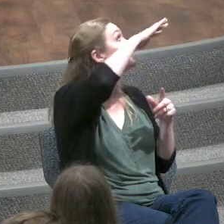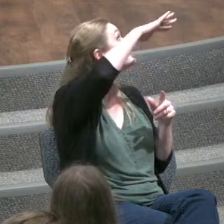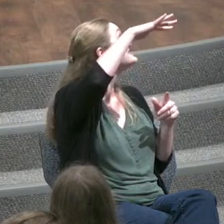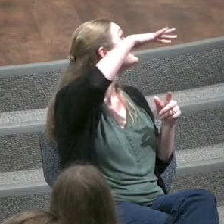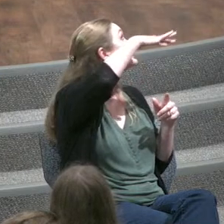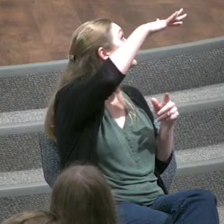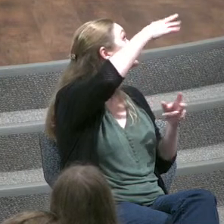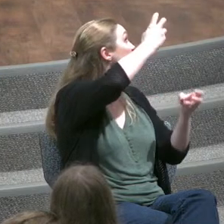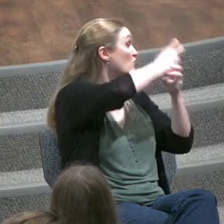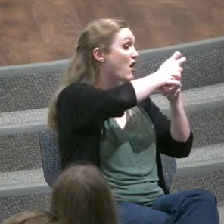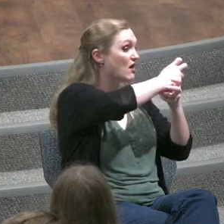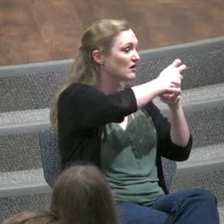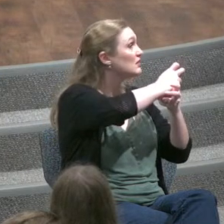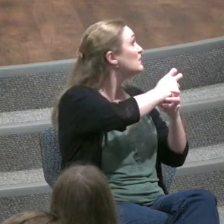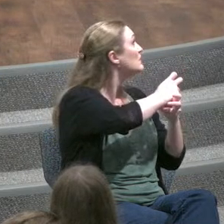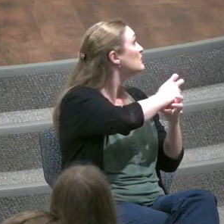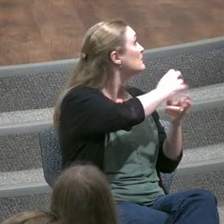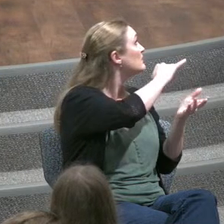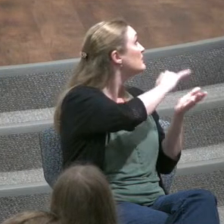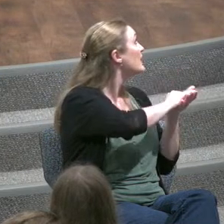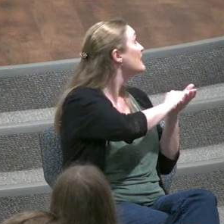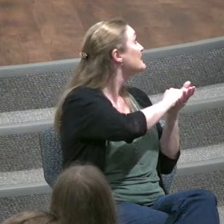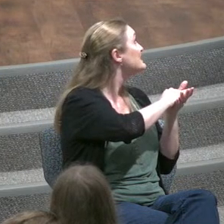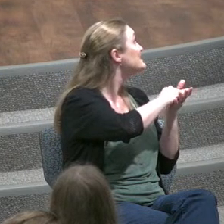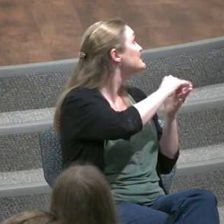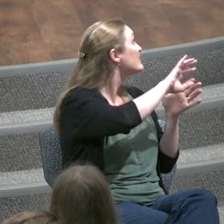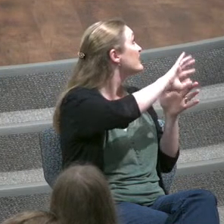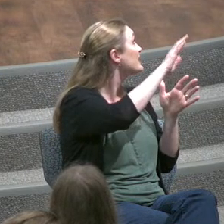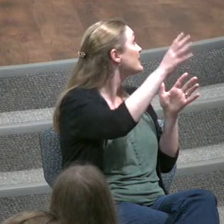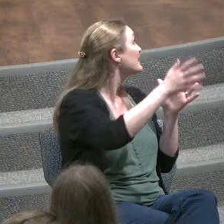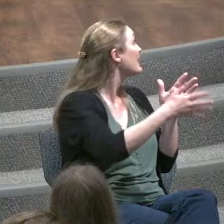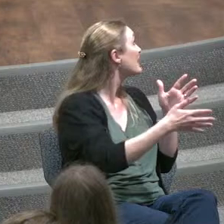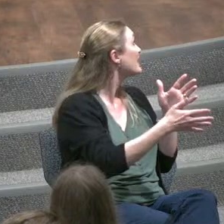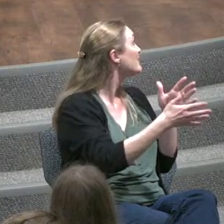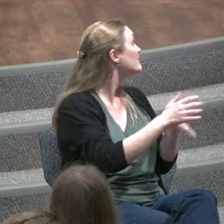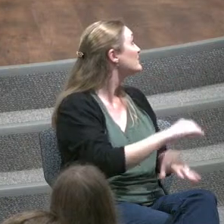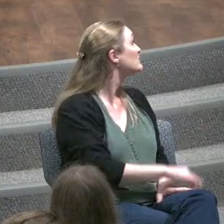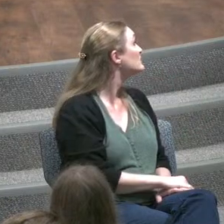ceiling is all rock. And so this is the cave, and